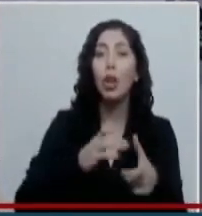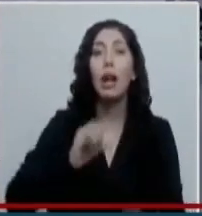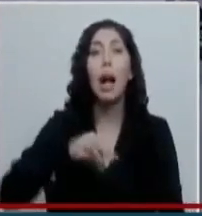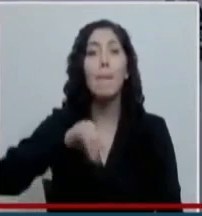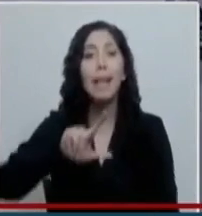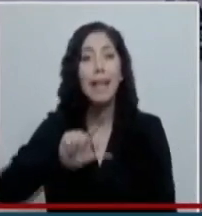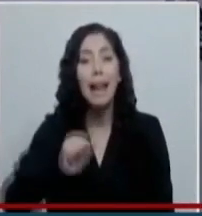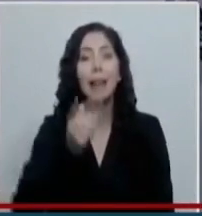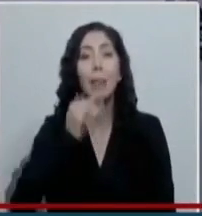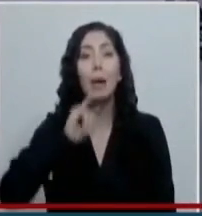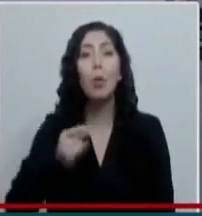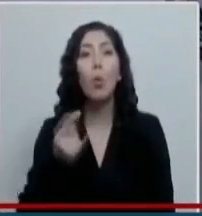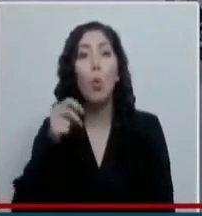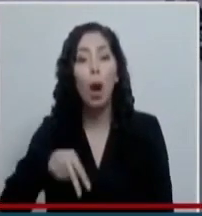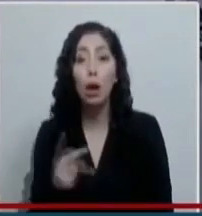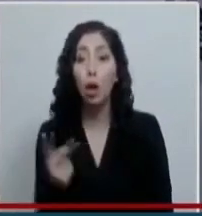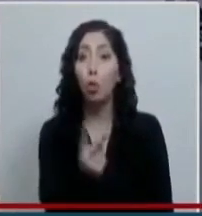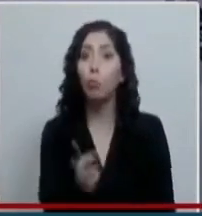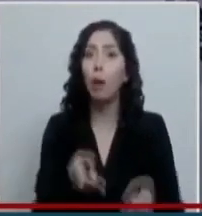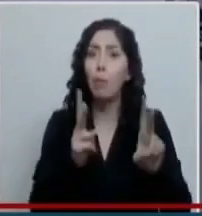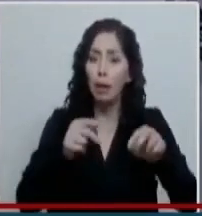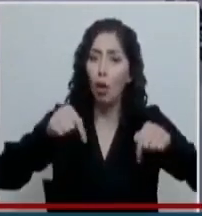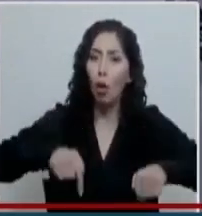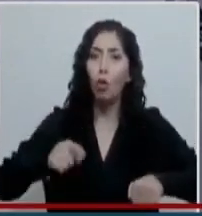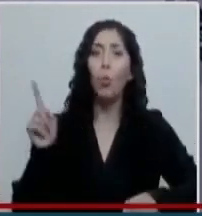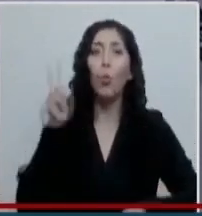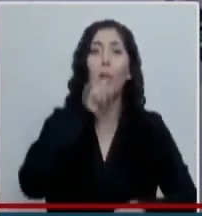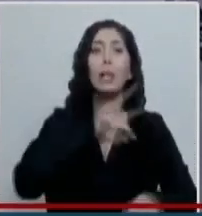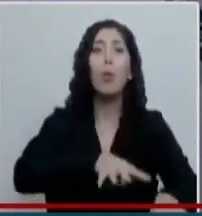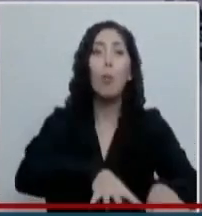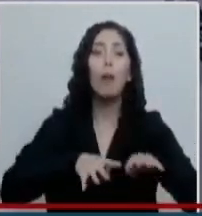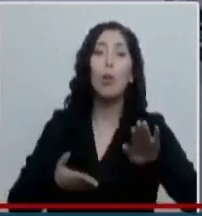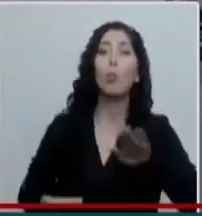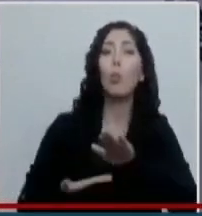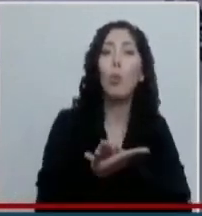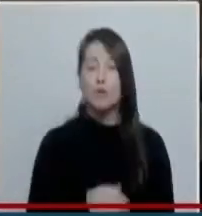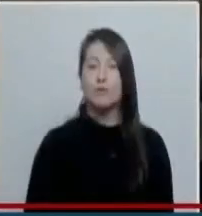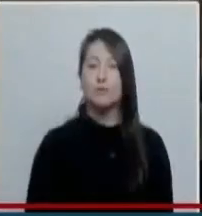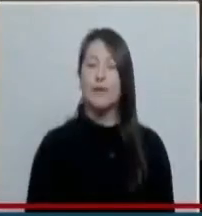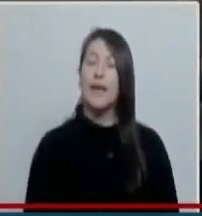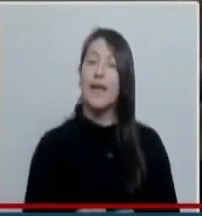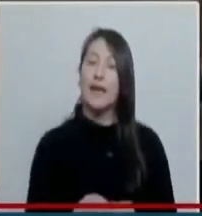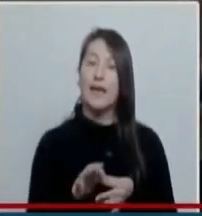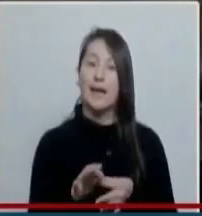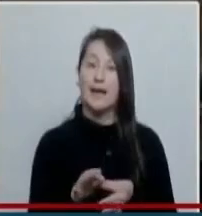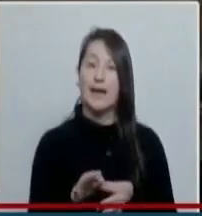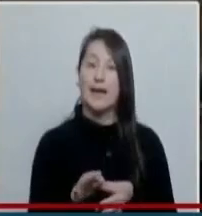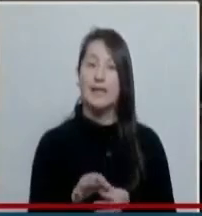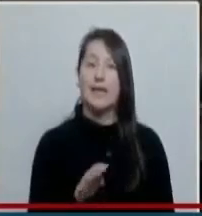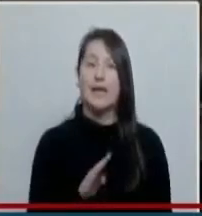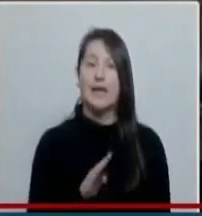Elisa Quinteros, president of the full convention, thanked all the people who participated until late night in the process.